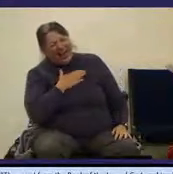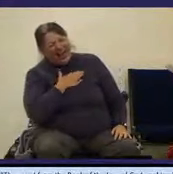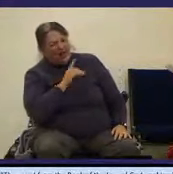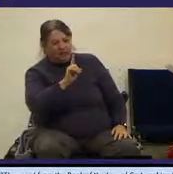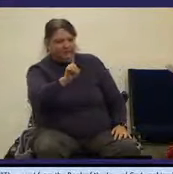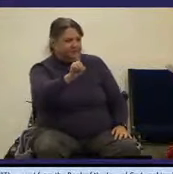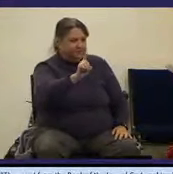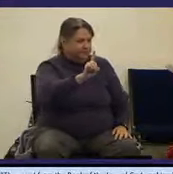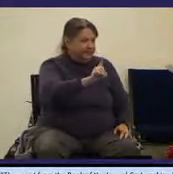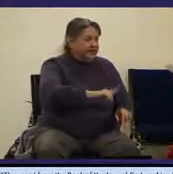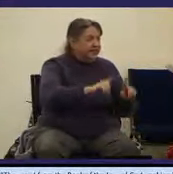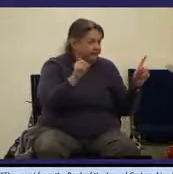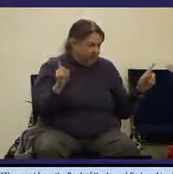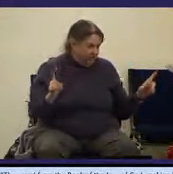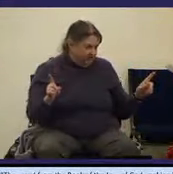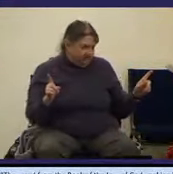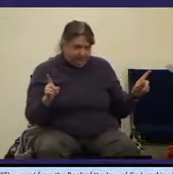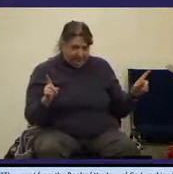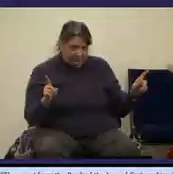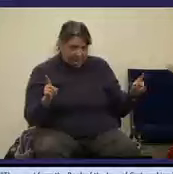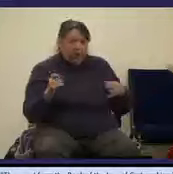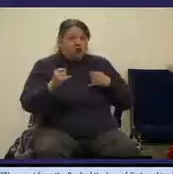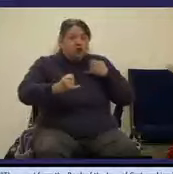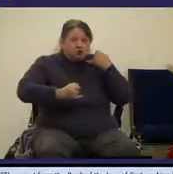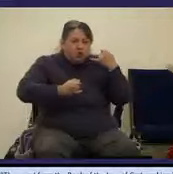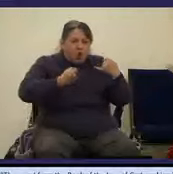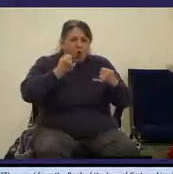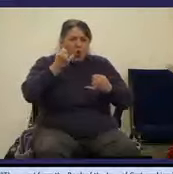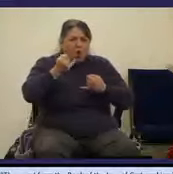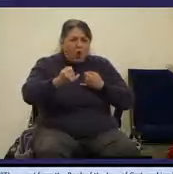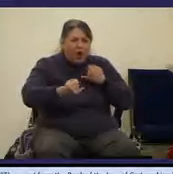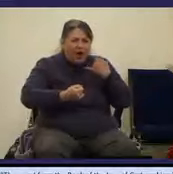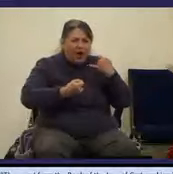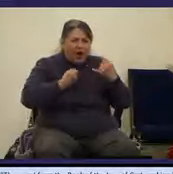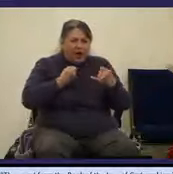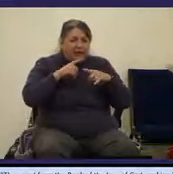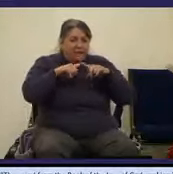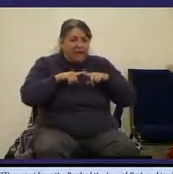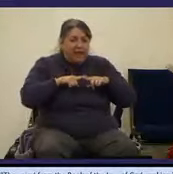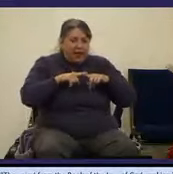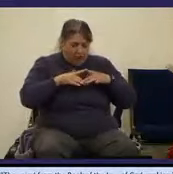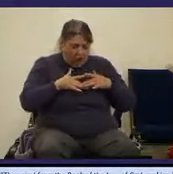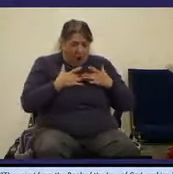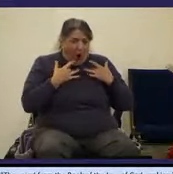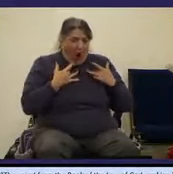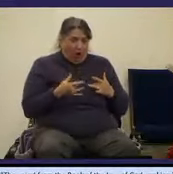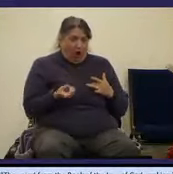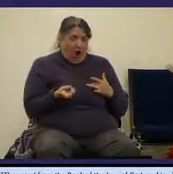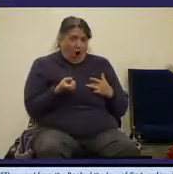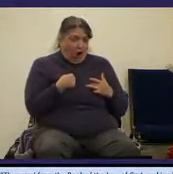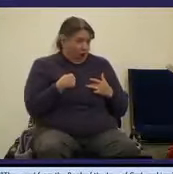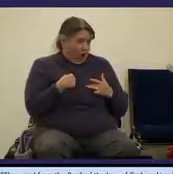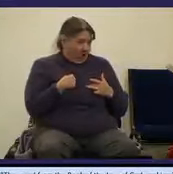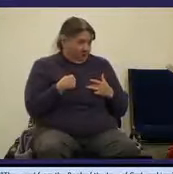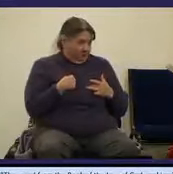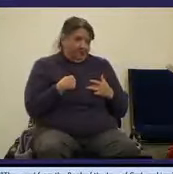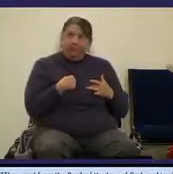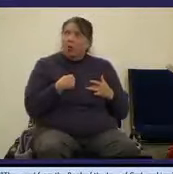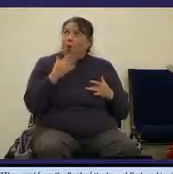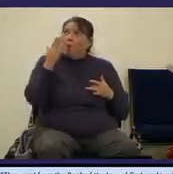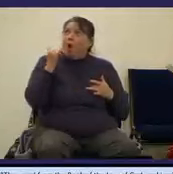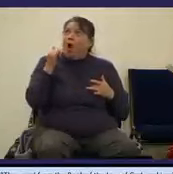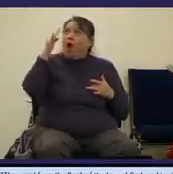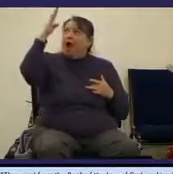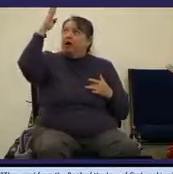That's happiness. Joy comes from what's going on in your heart because of the God who lives in